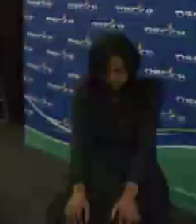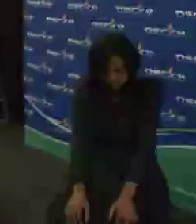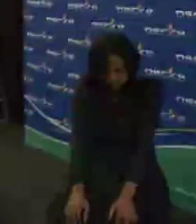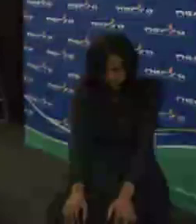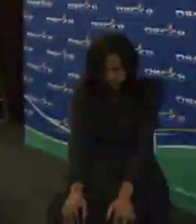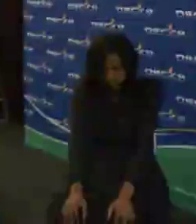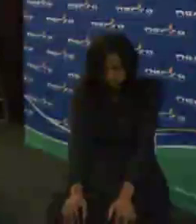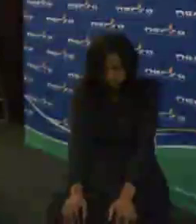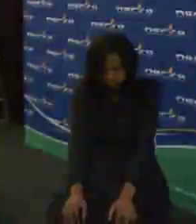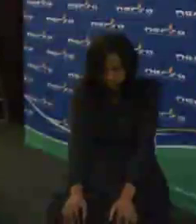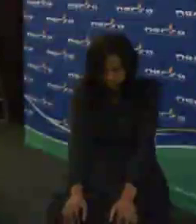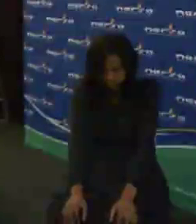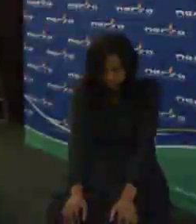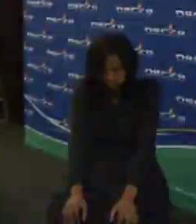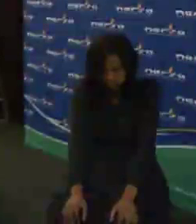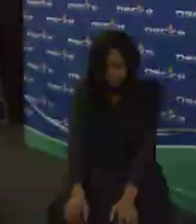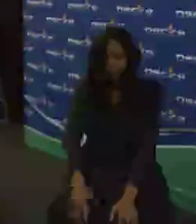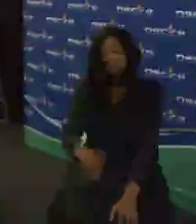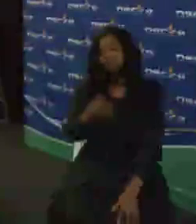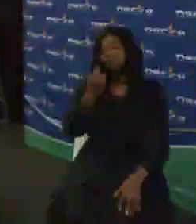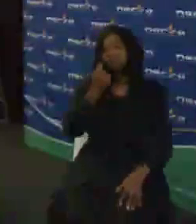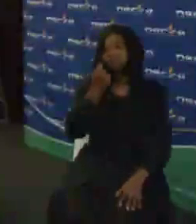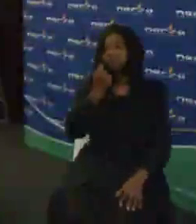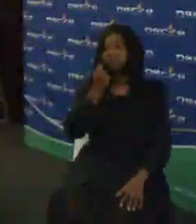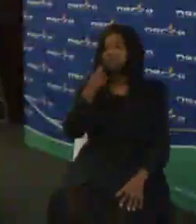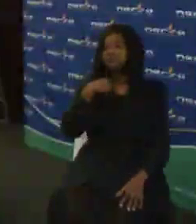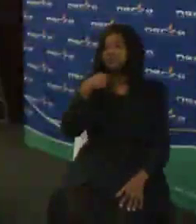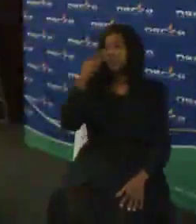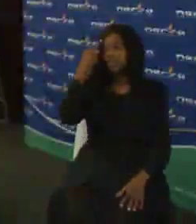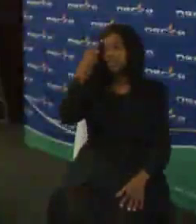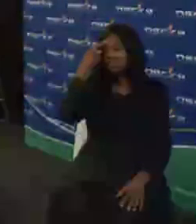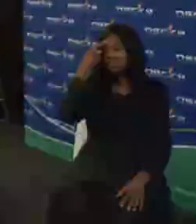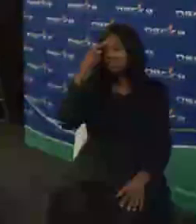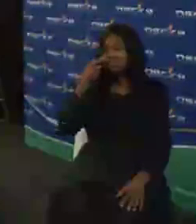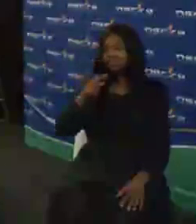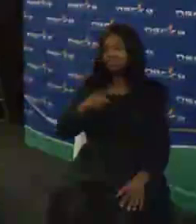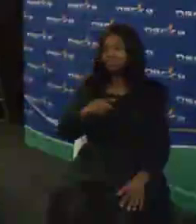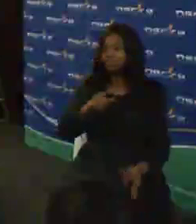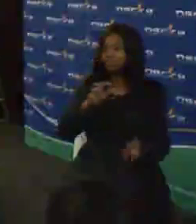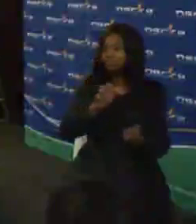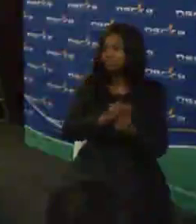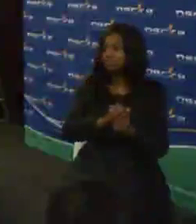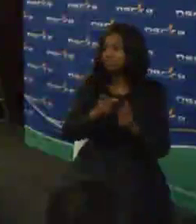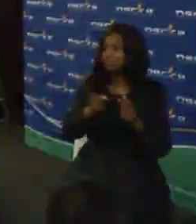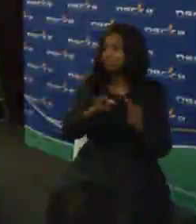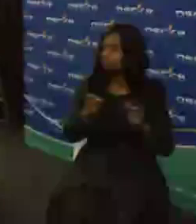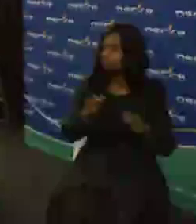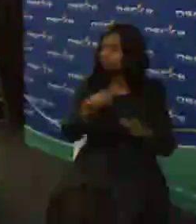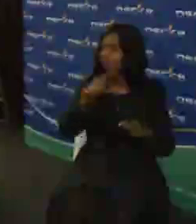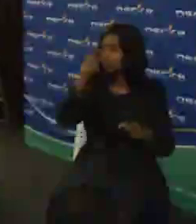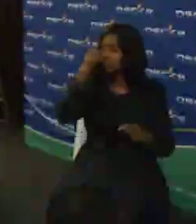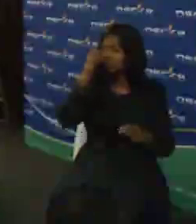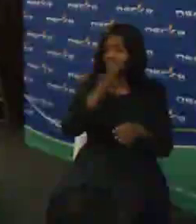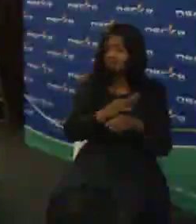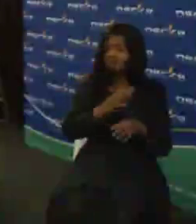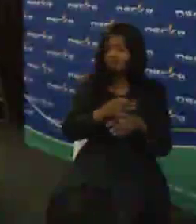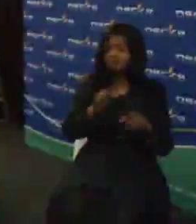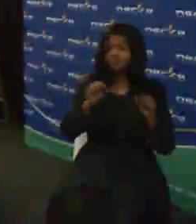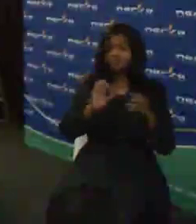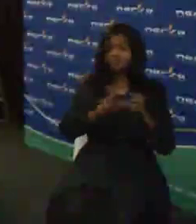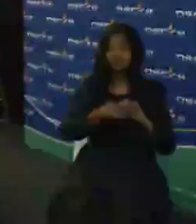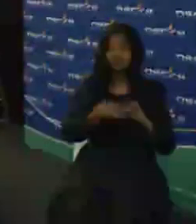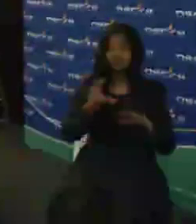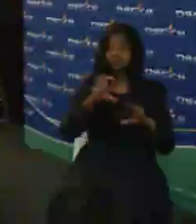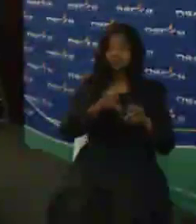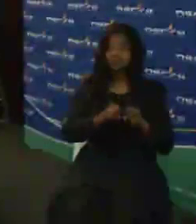Sorry. I thought that I was the in-donor today, but it seems Mr. Officer is trying to take over.